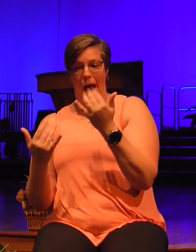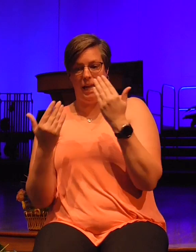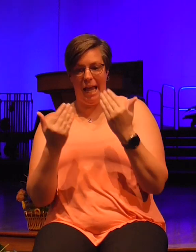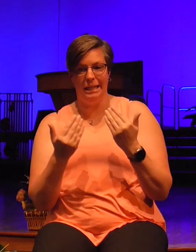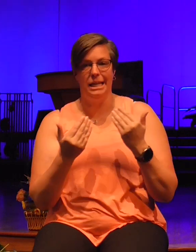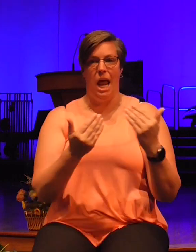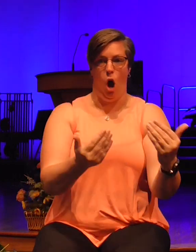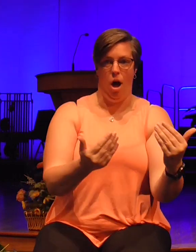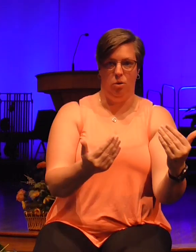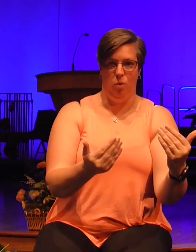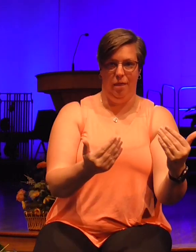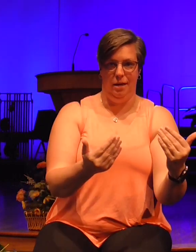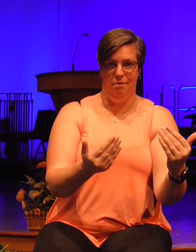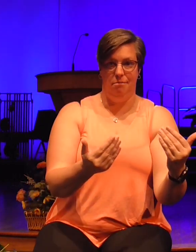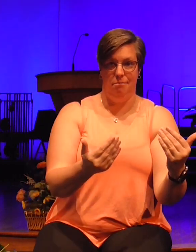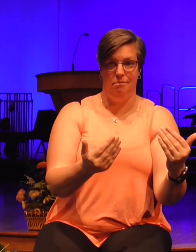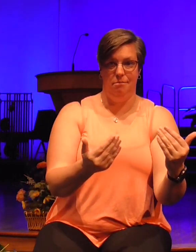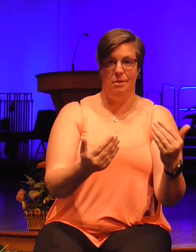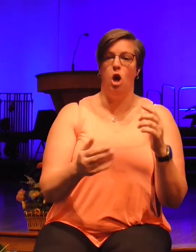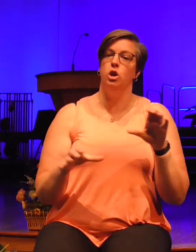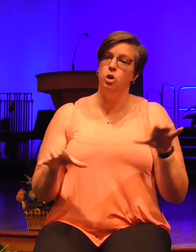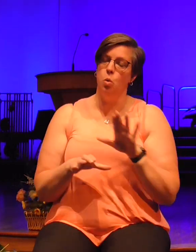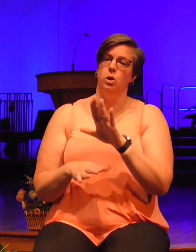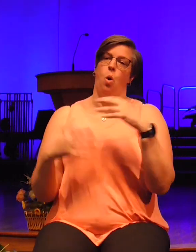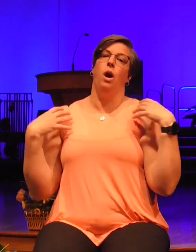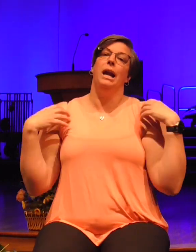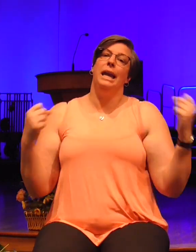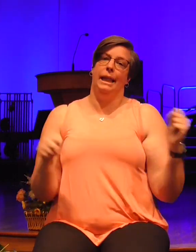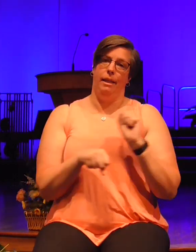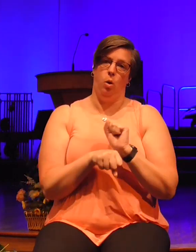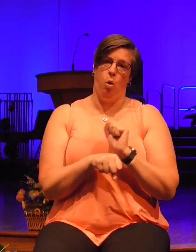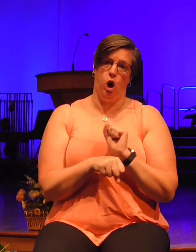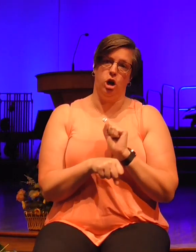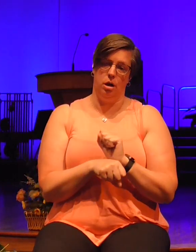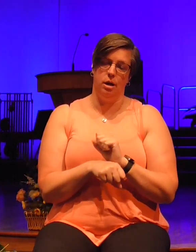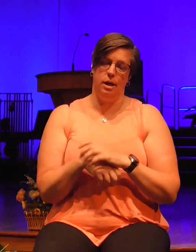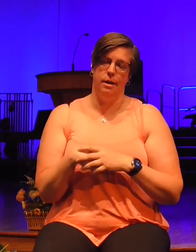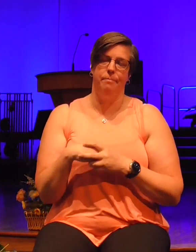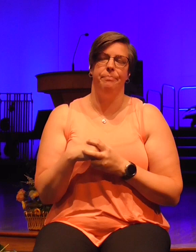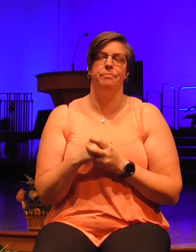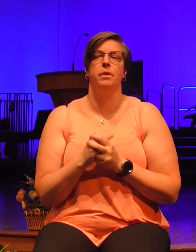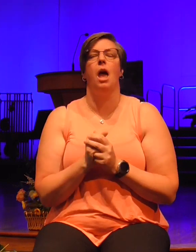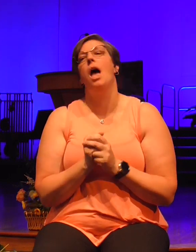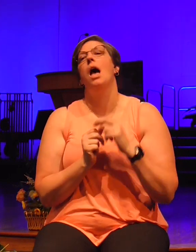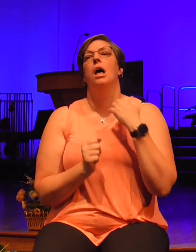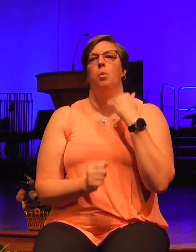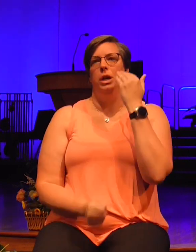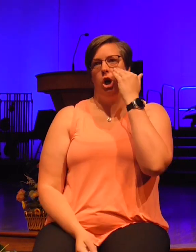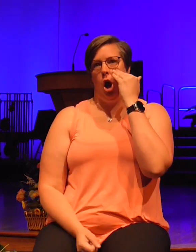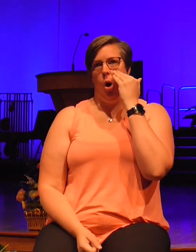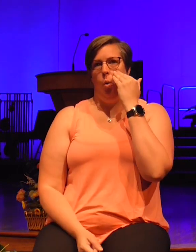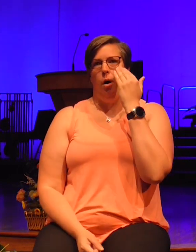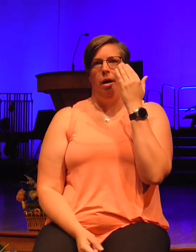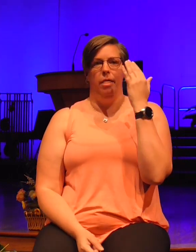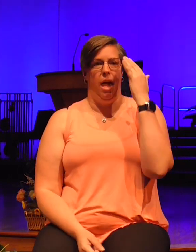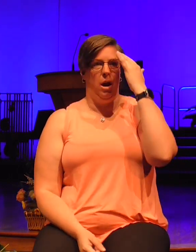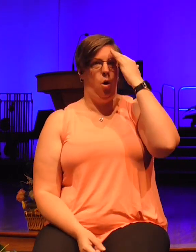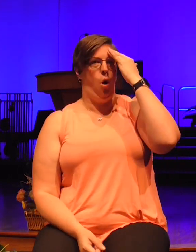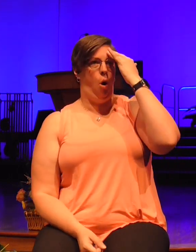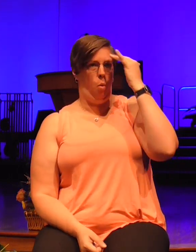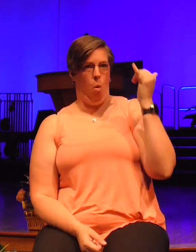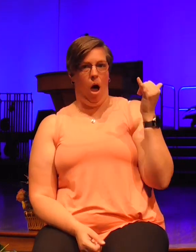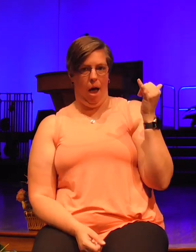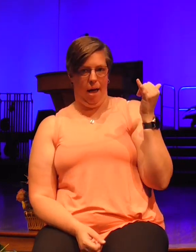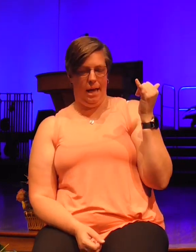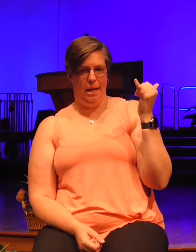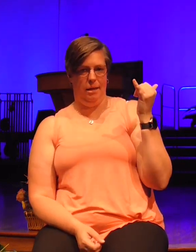Move past it. Do your healing work. And we also know that why also can